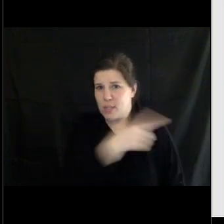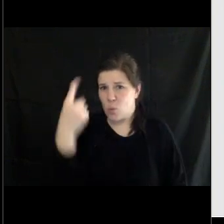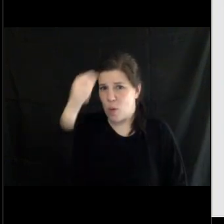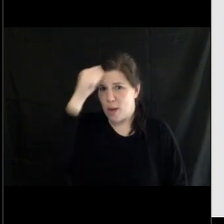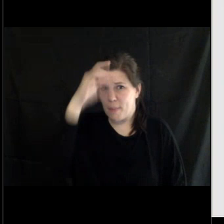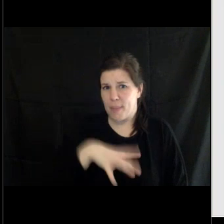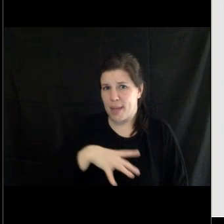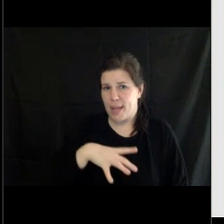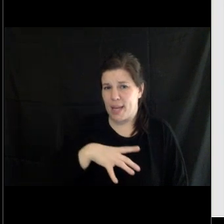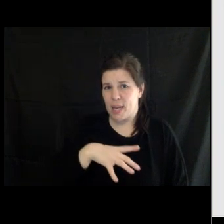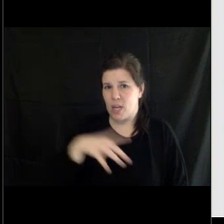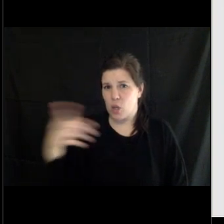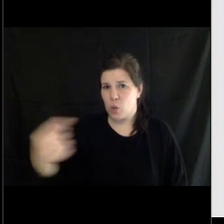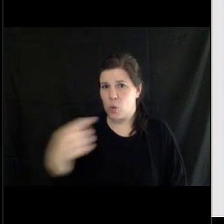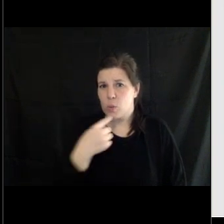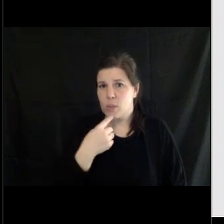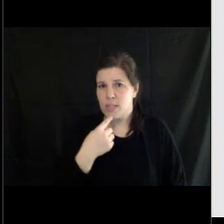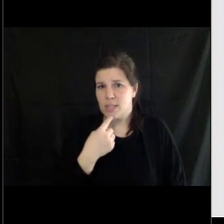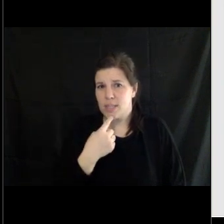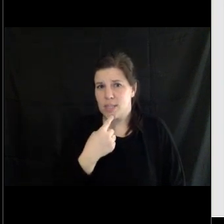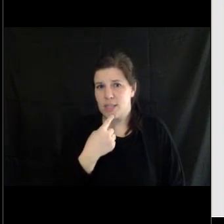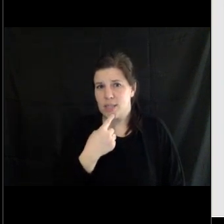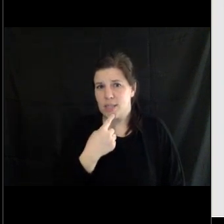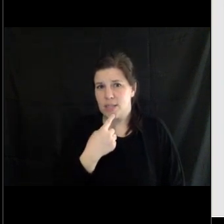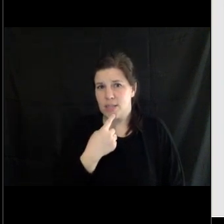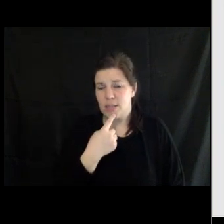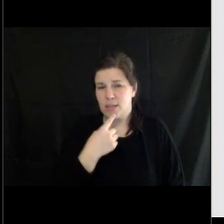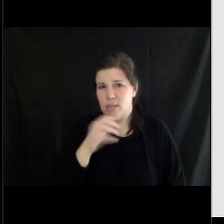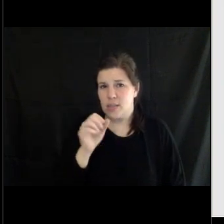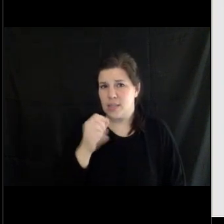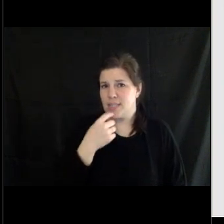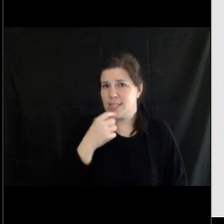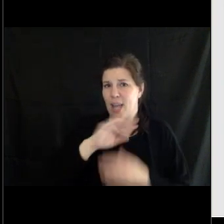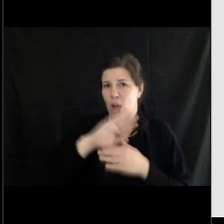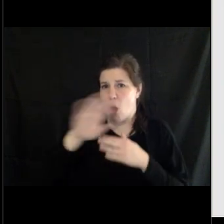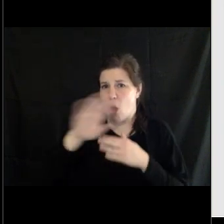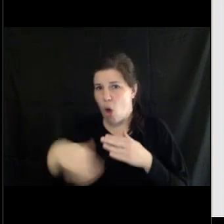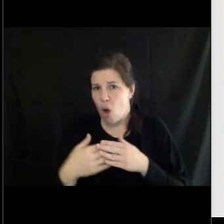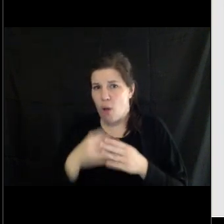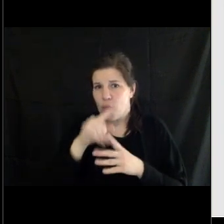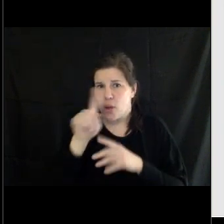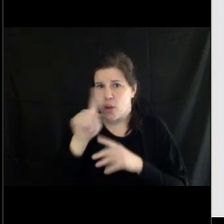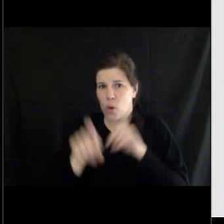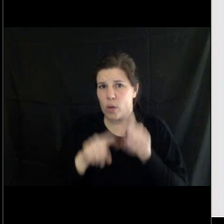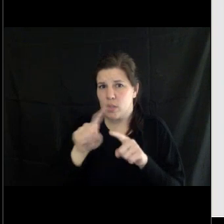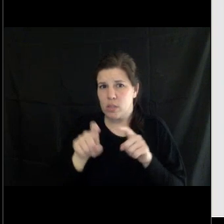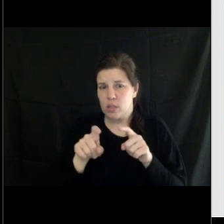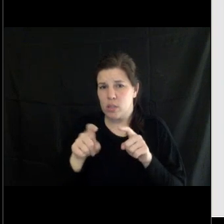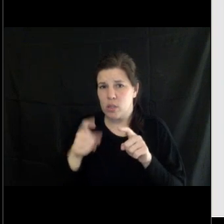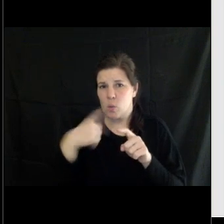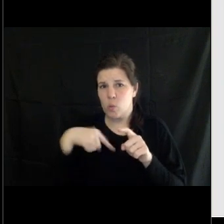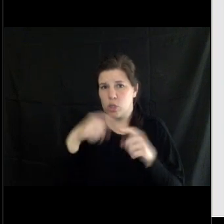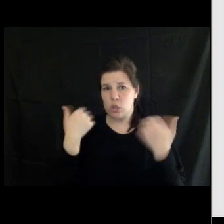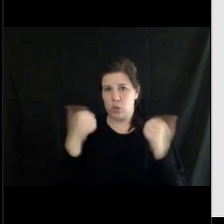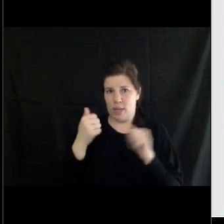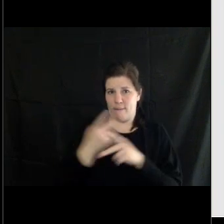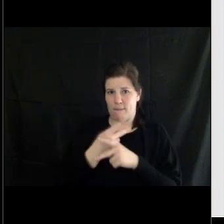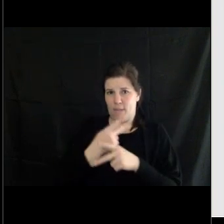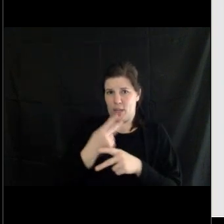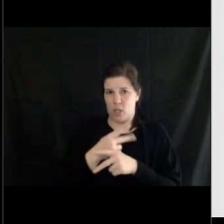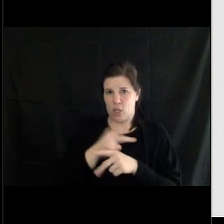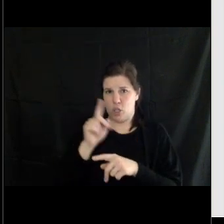you said for him to address, put all of them out there, and you were going to address them. So we're just trying to figure out, do we